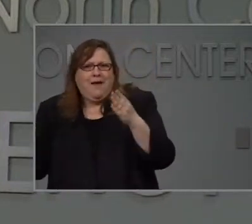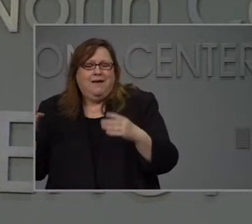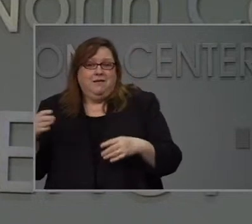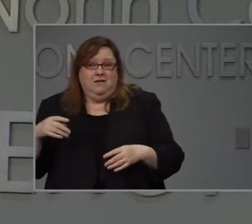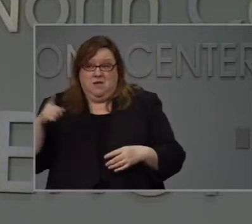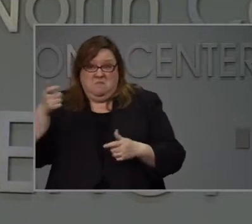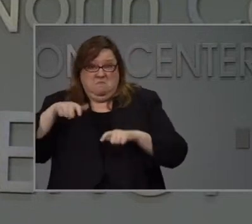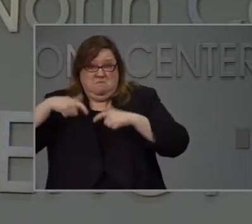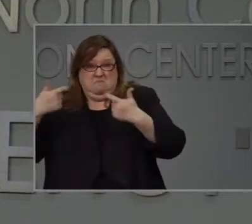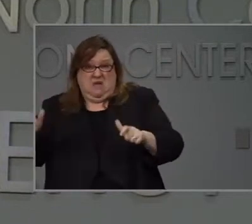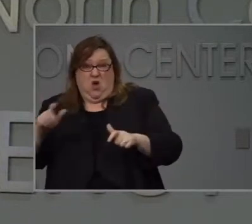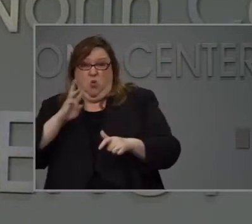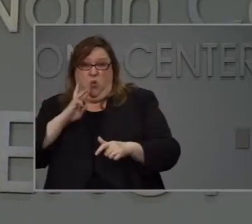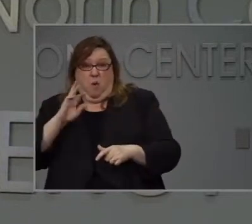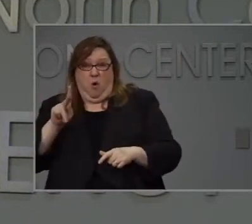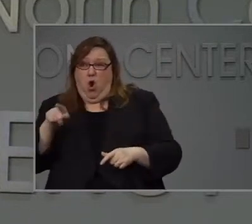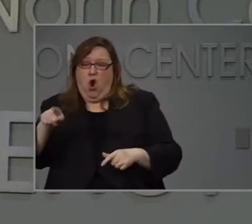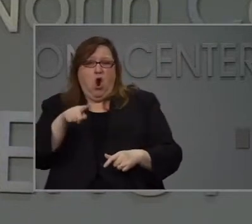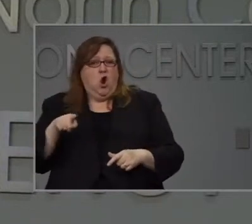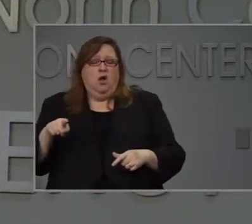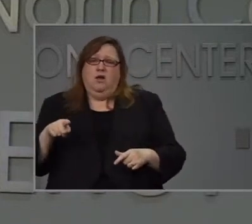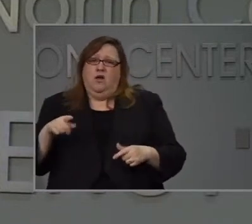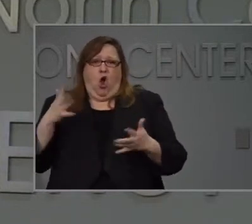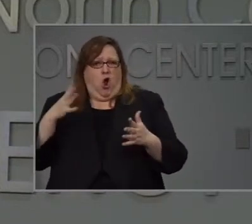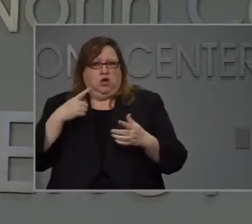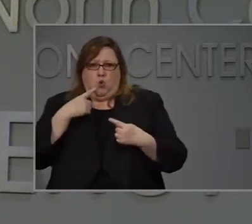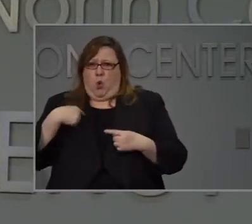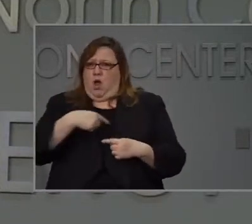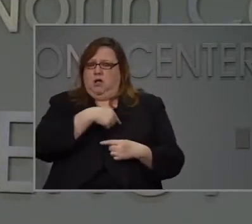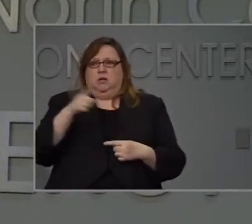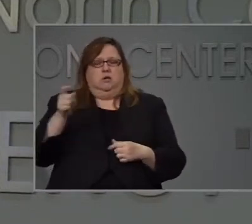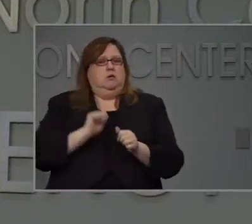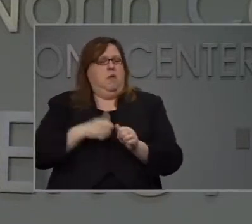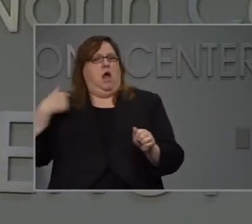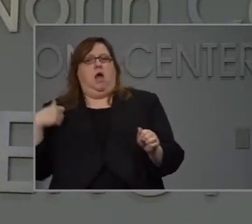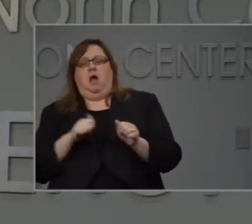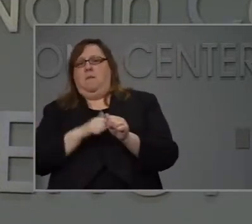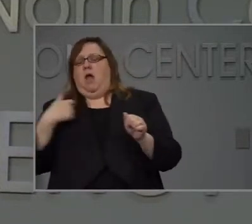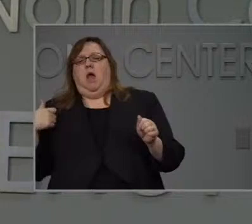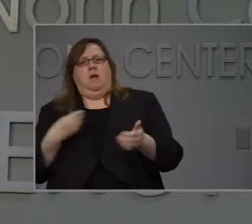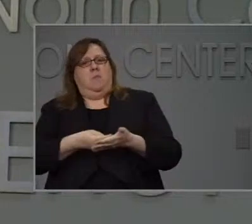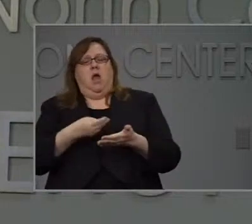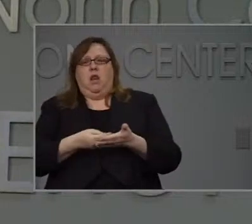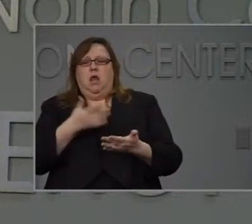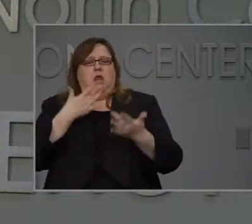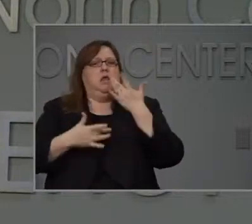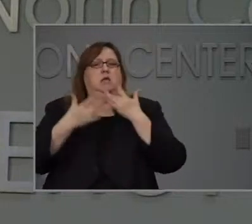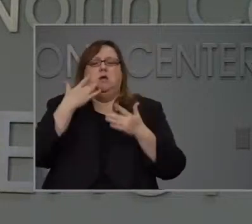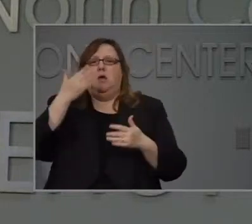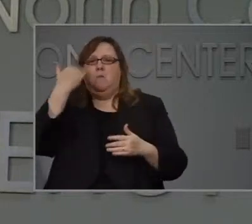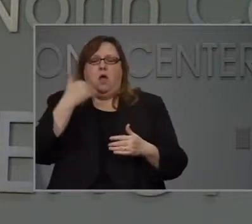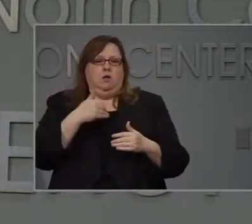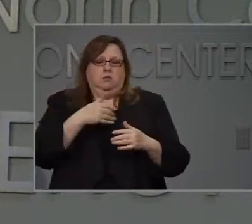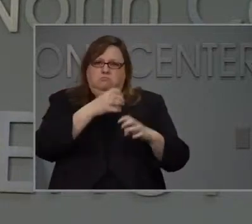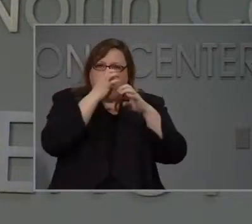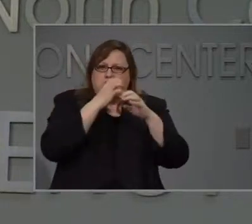already said they are so far behind because of all the restrictions that have been in place the last couple of months. There's no way that they can open on time,